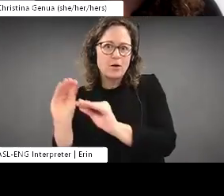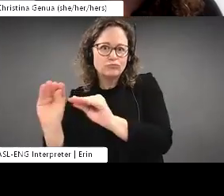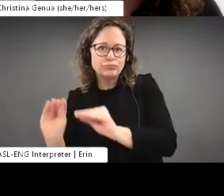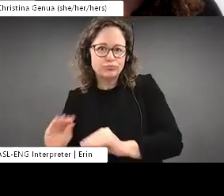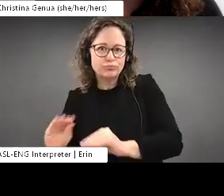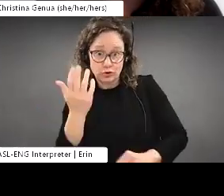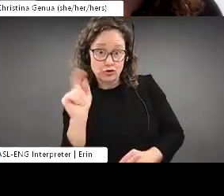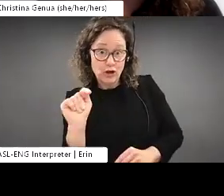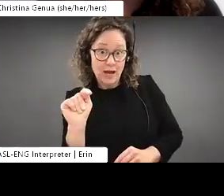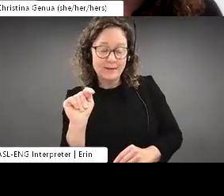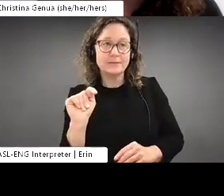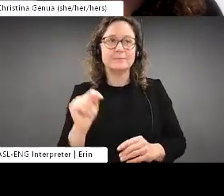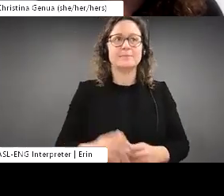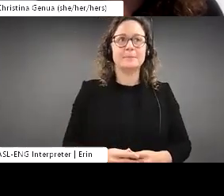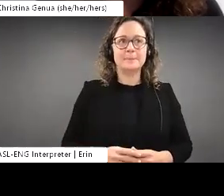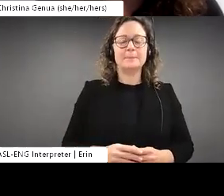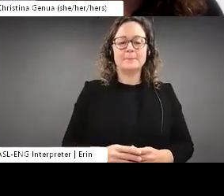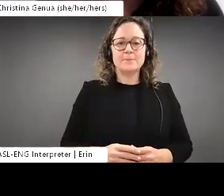need to take to open up her bank account